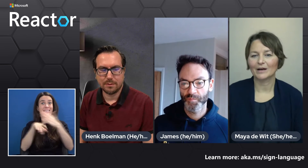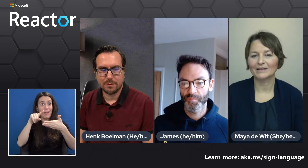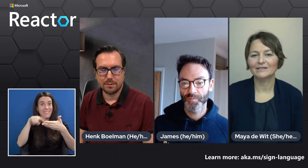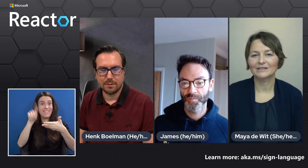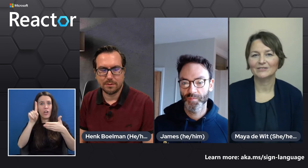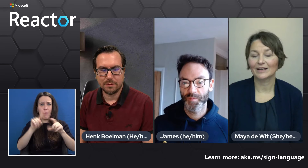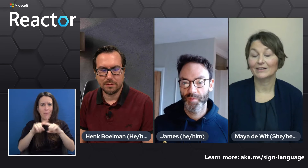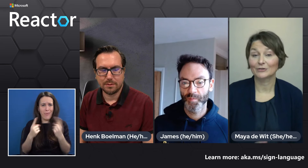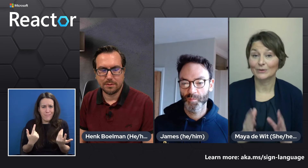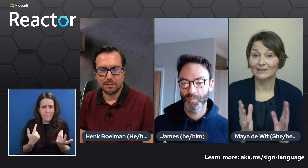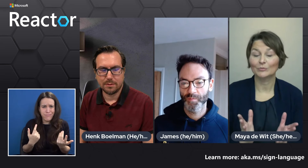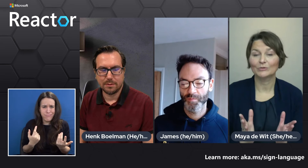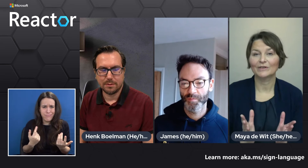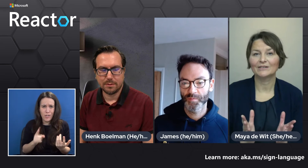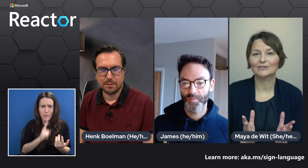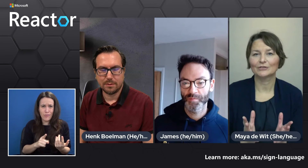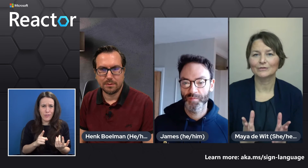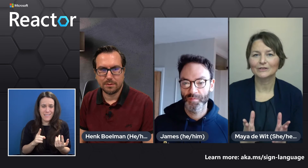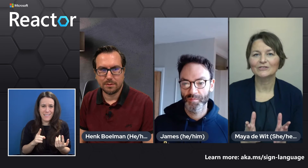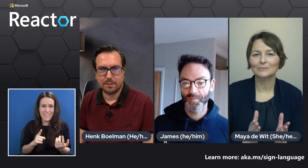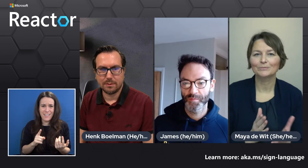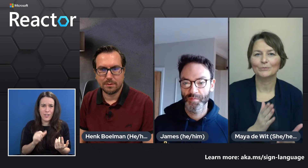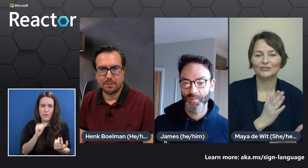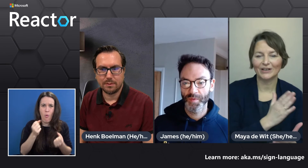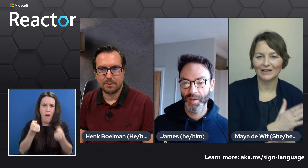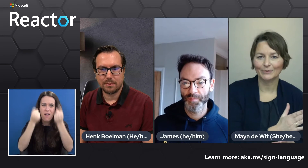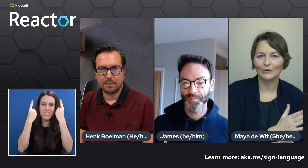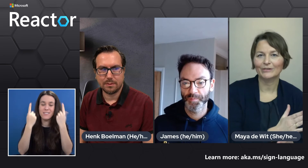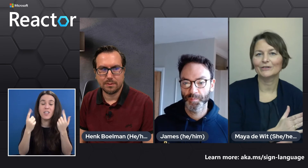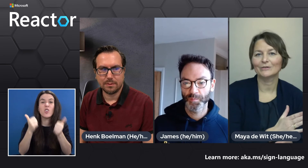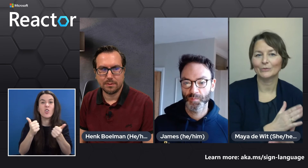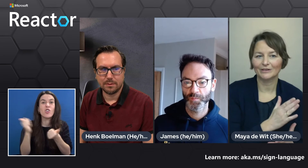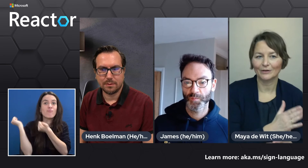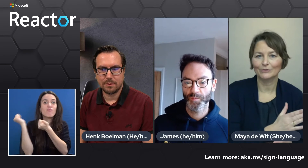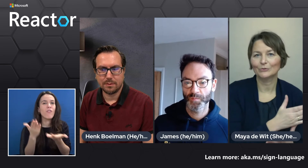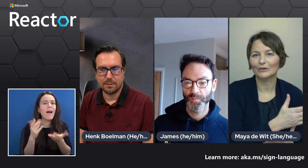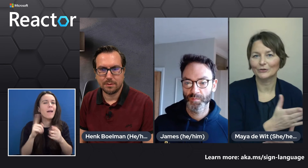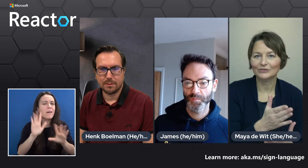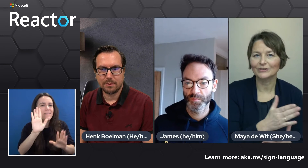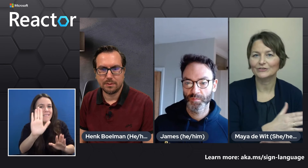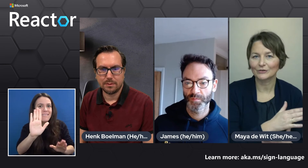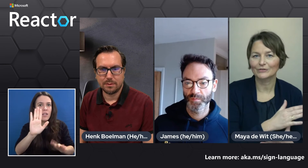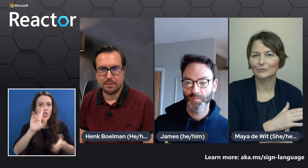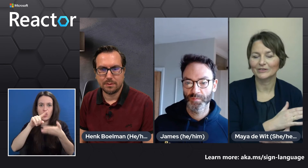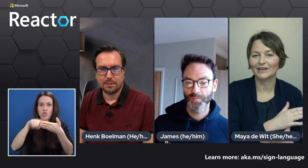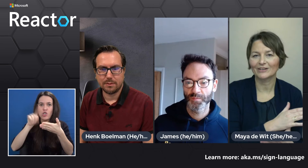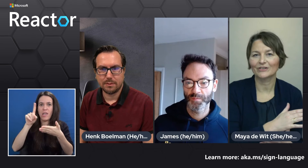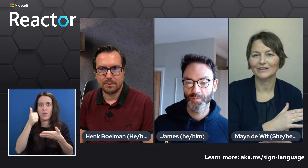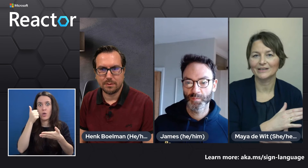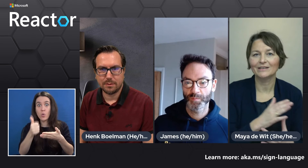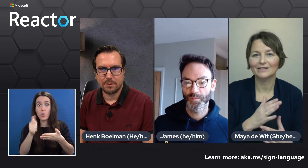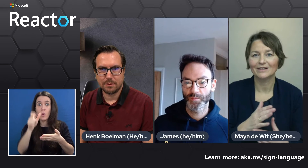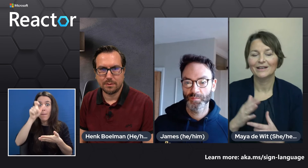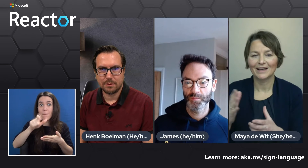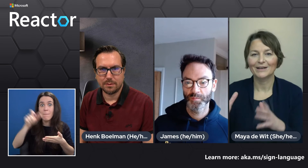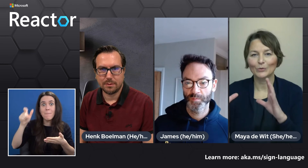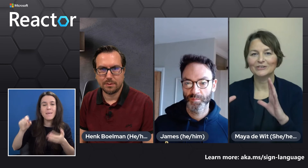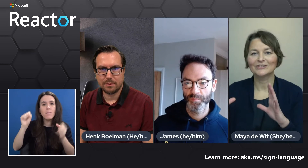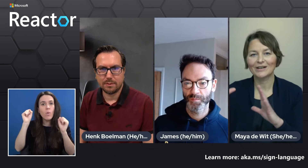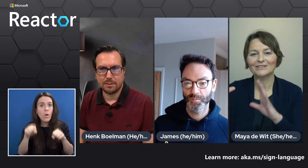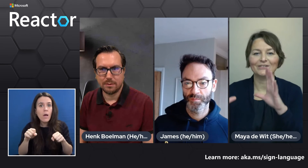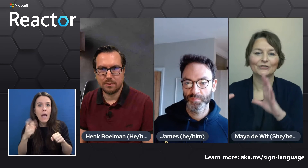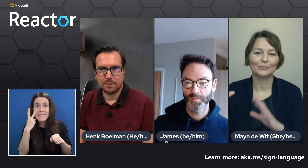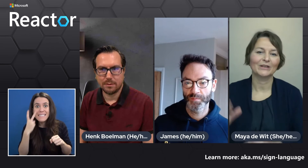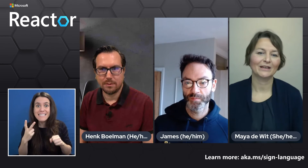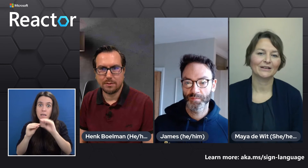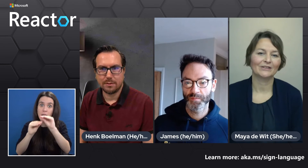in mind. It's like great to provide the service, but check in with those who are using the service, what they actually need and what